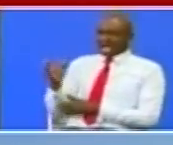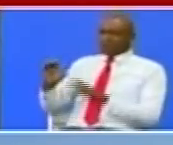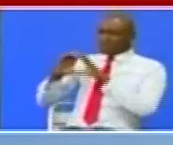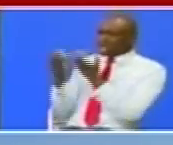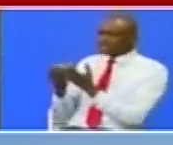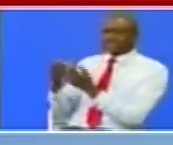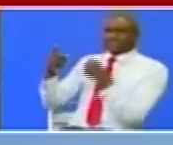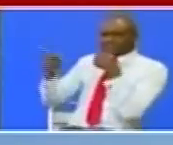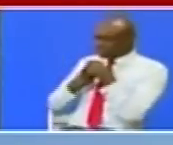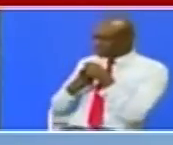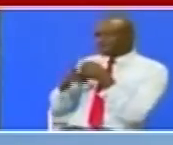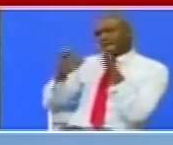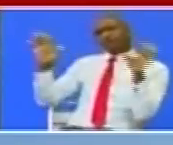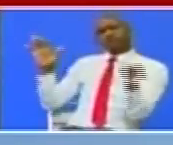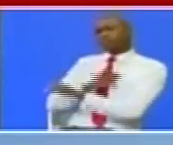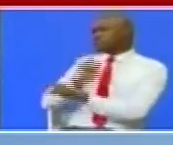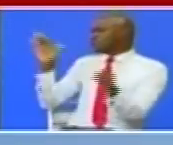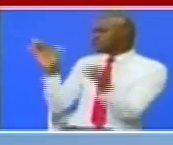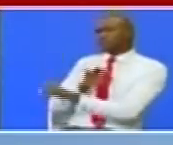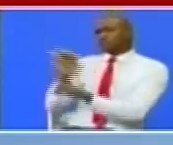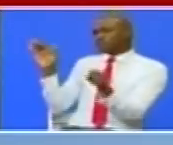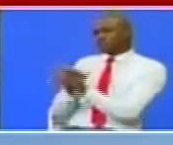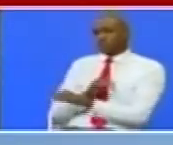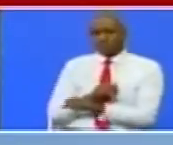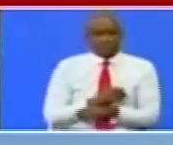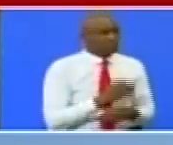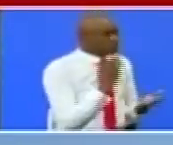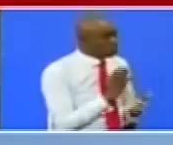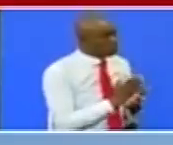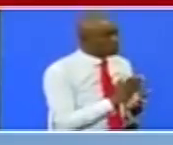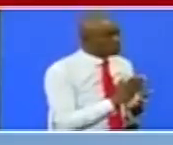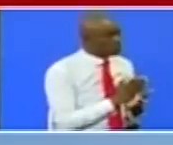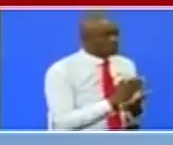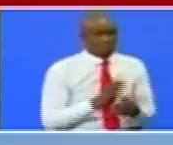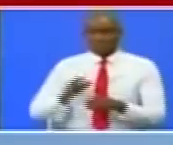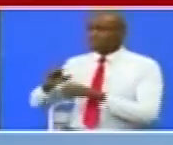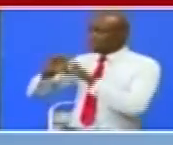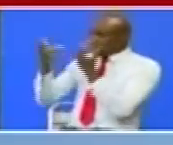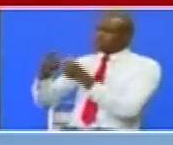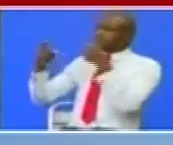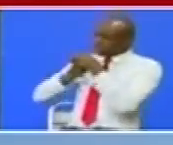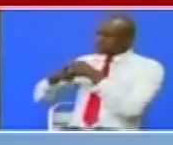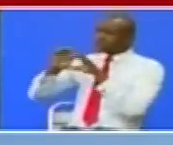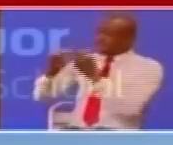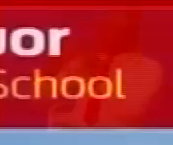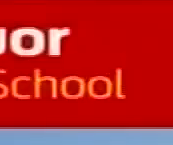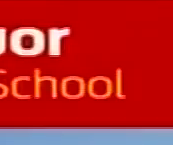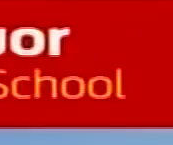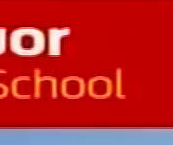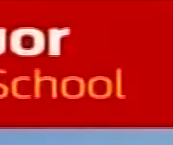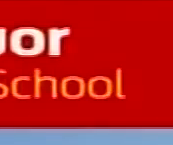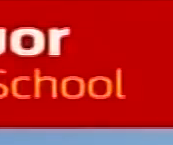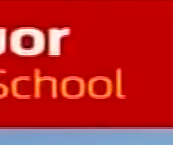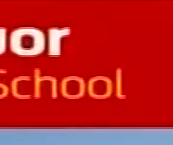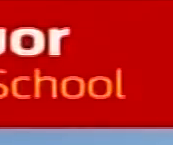class six is packed completely. Oh. Class 6, class 7, all those classes, class 4